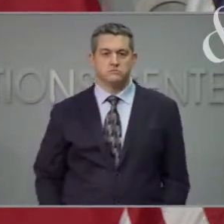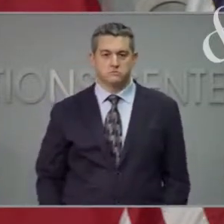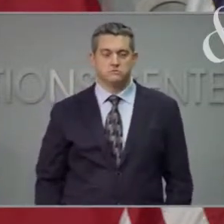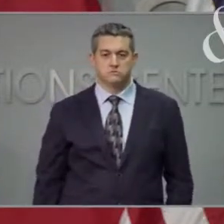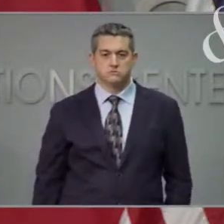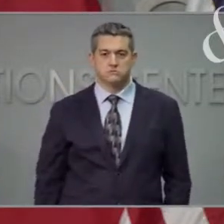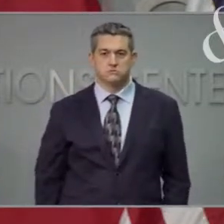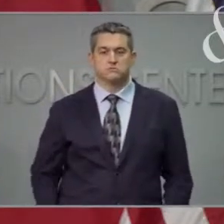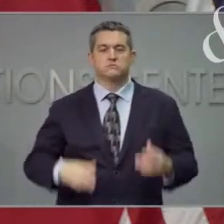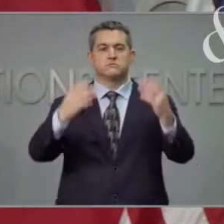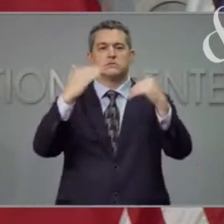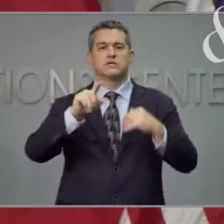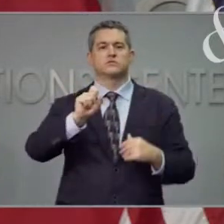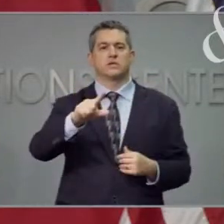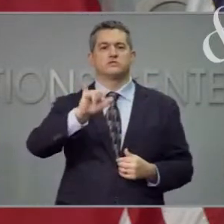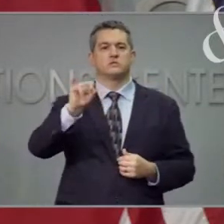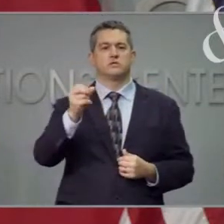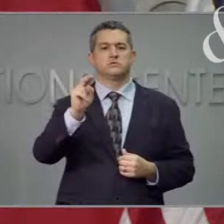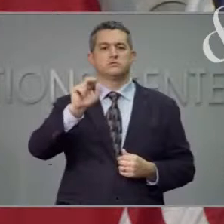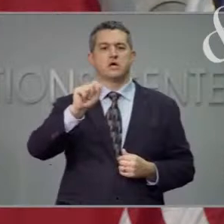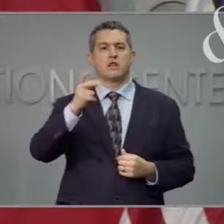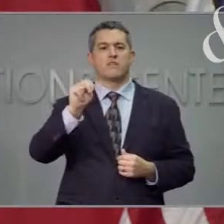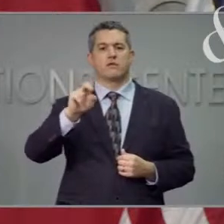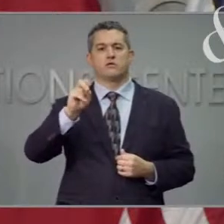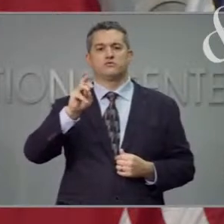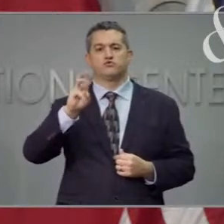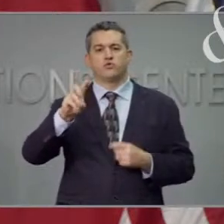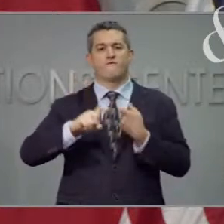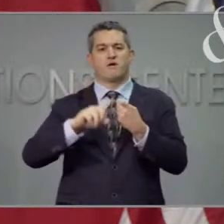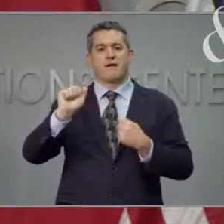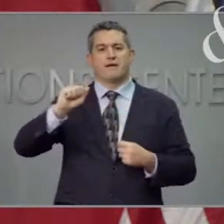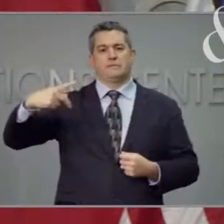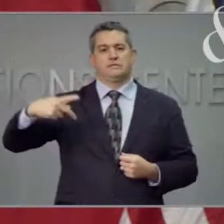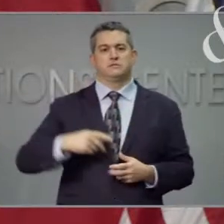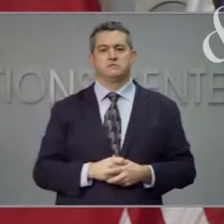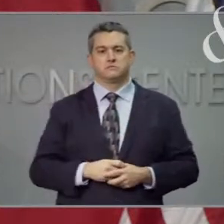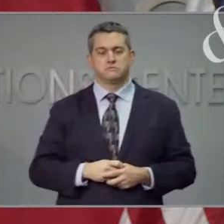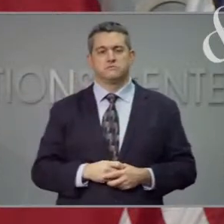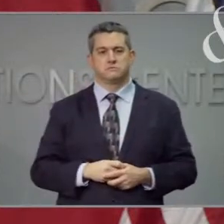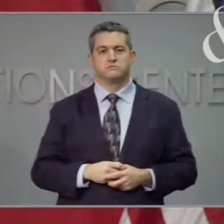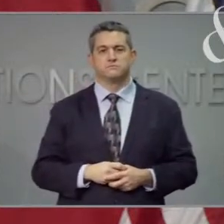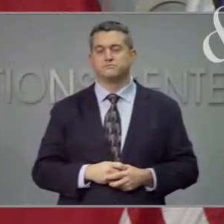Our next question is from Jonathan Drew with the Associated Press.